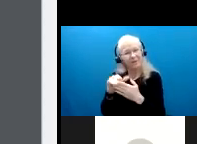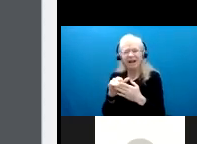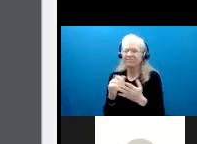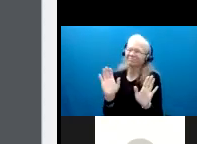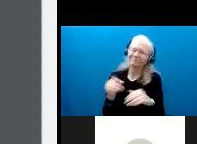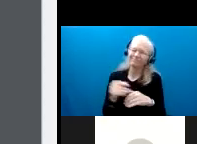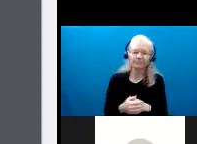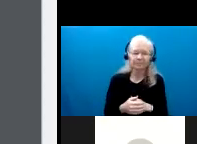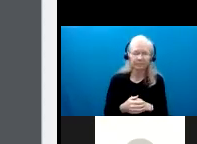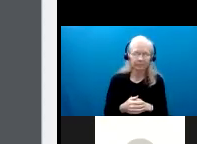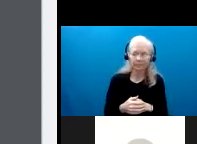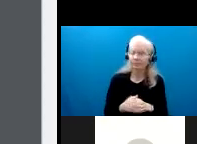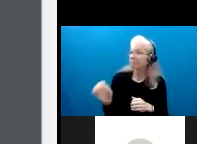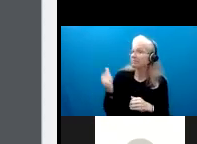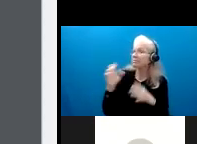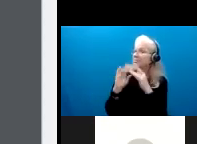Anyone else?